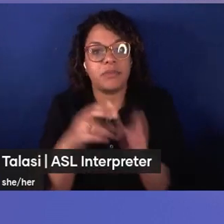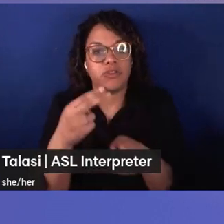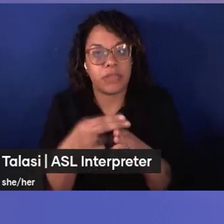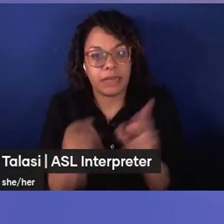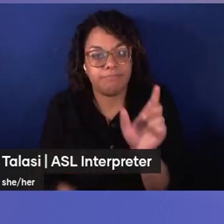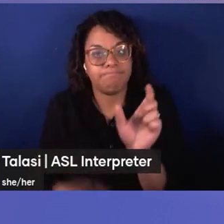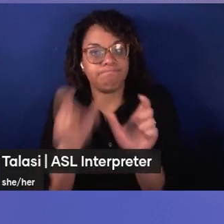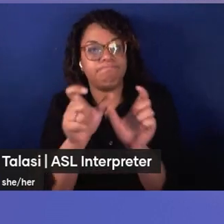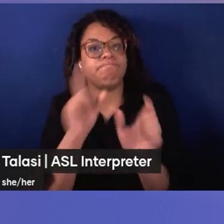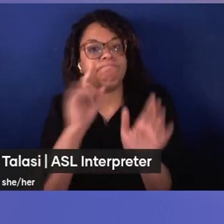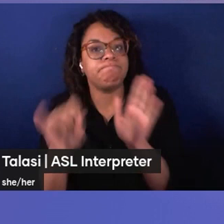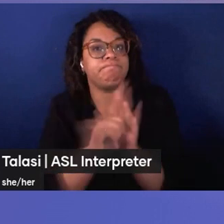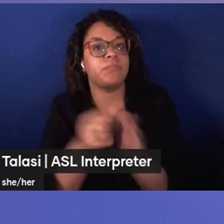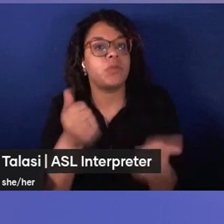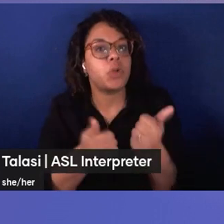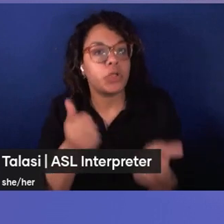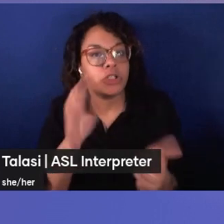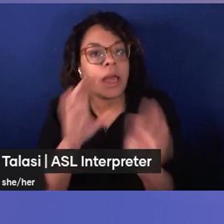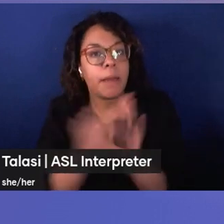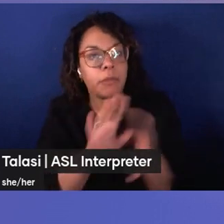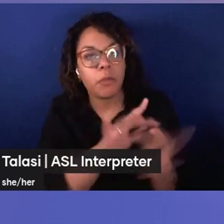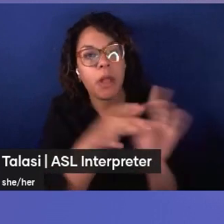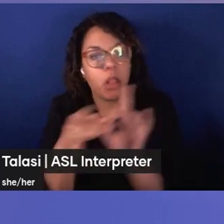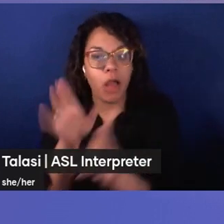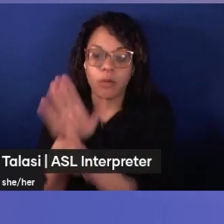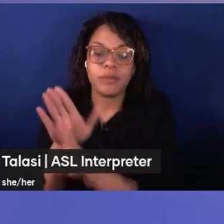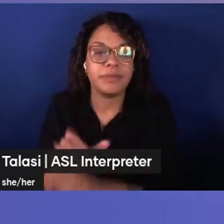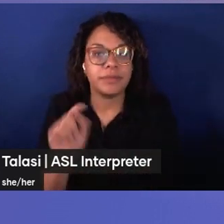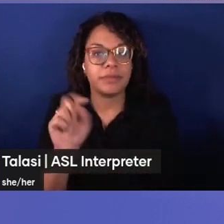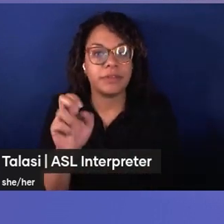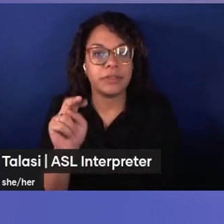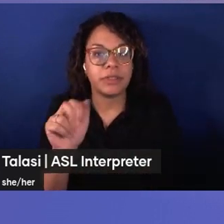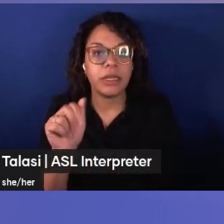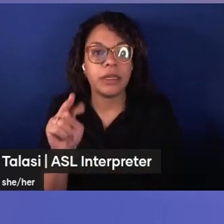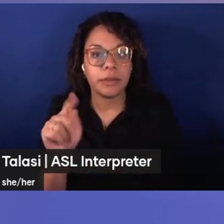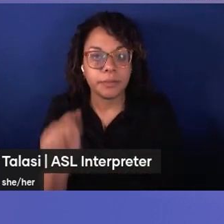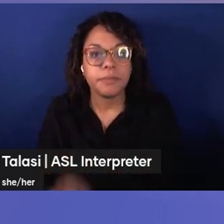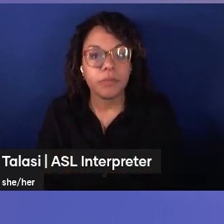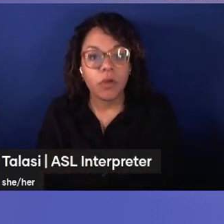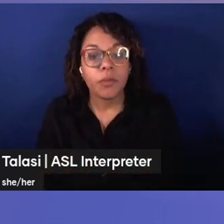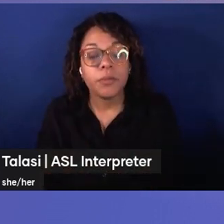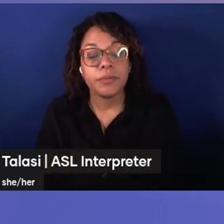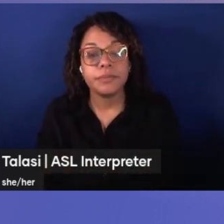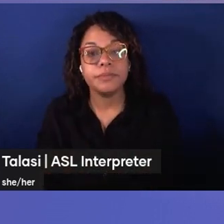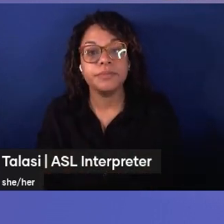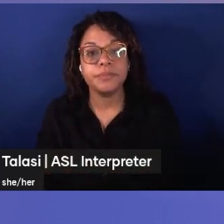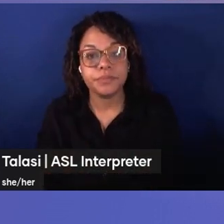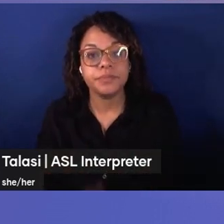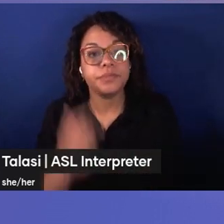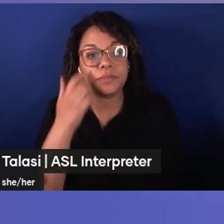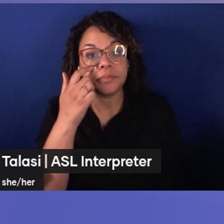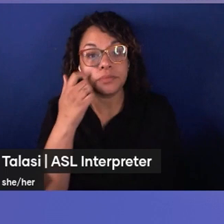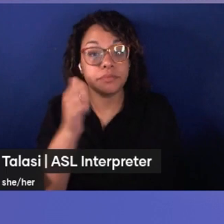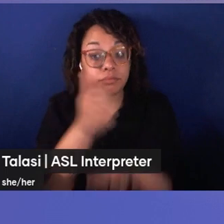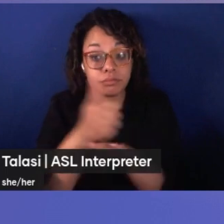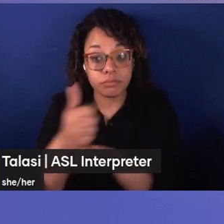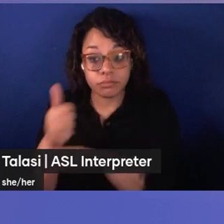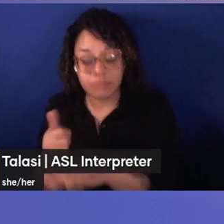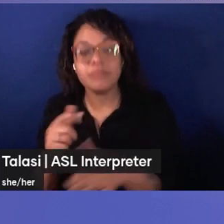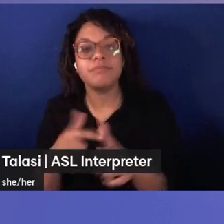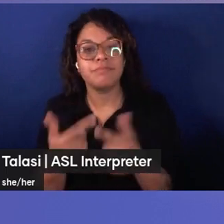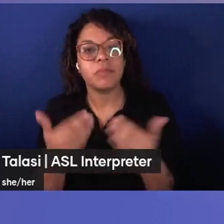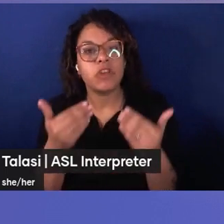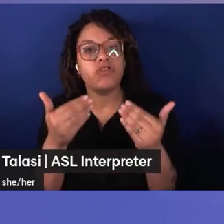which image belongs to which tenant. So with that, we can then start